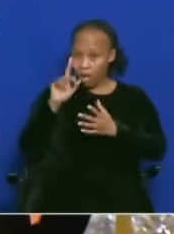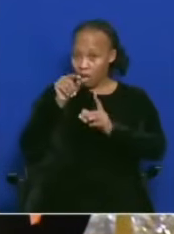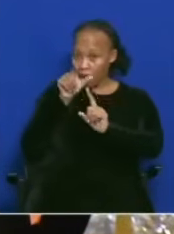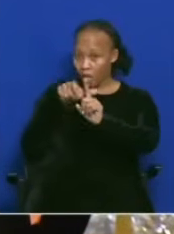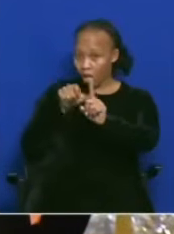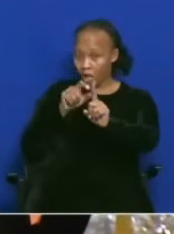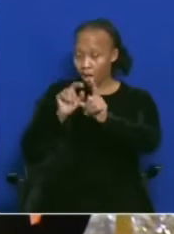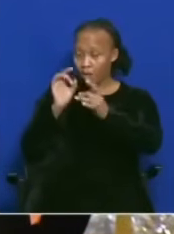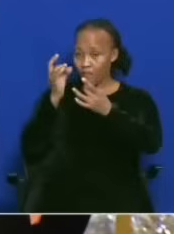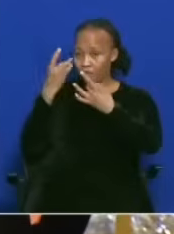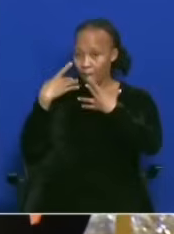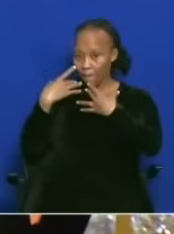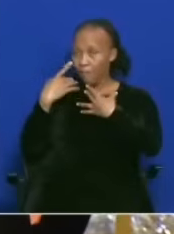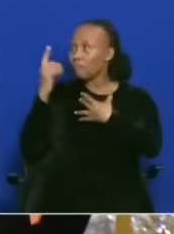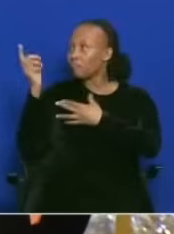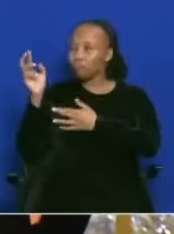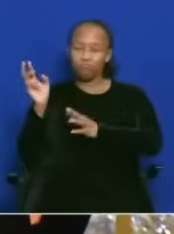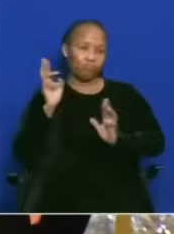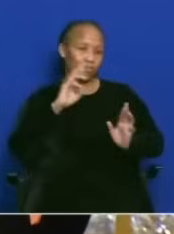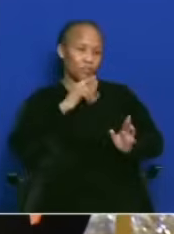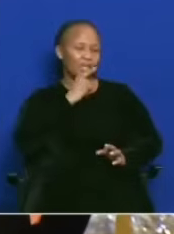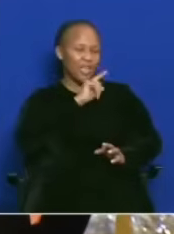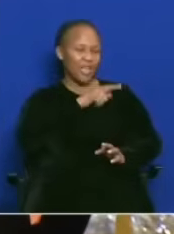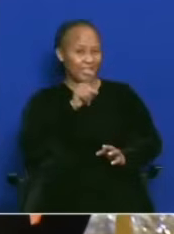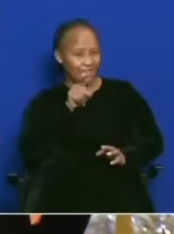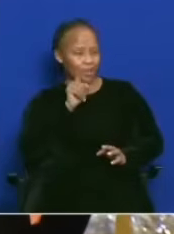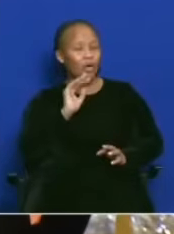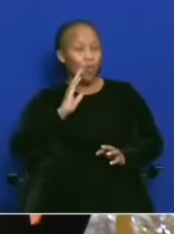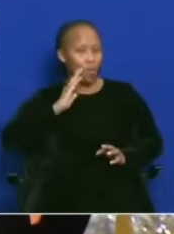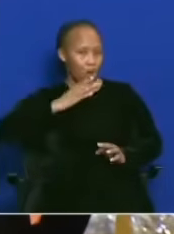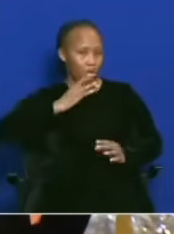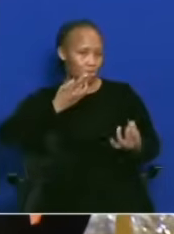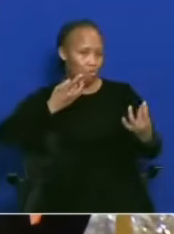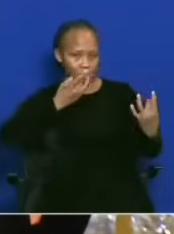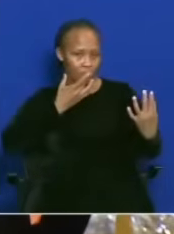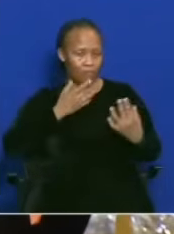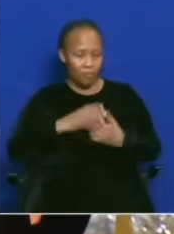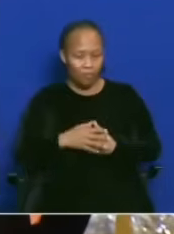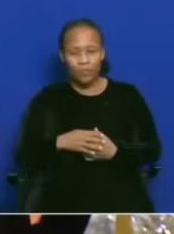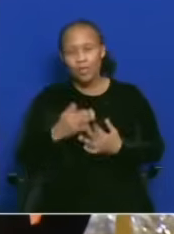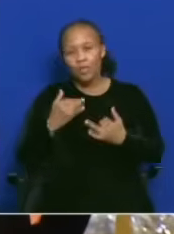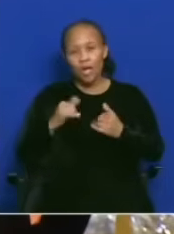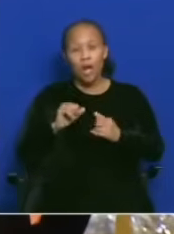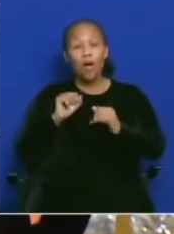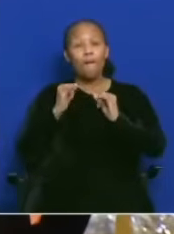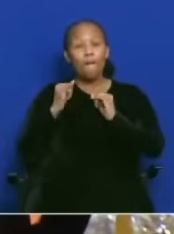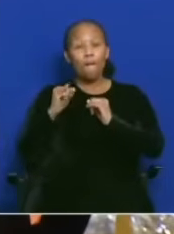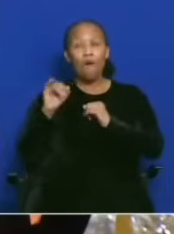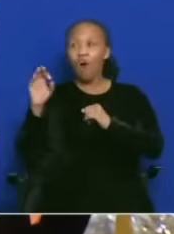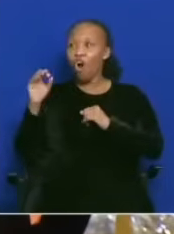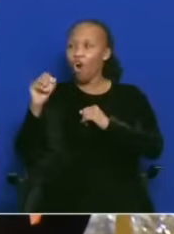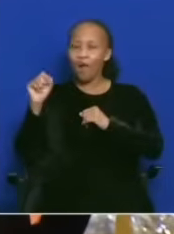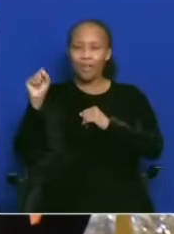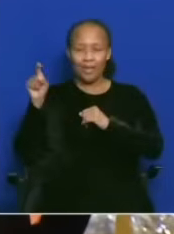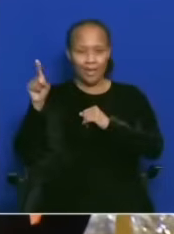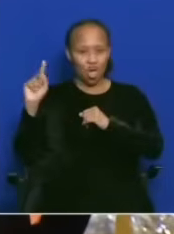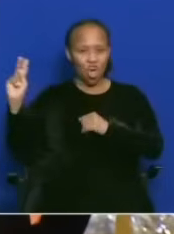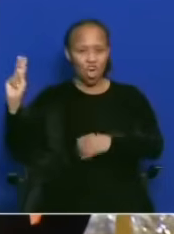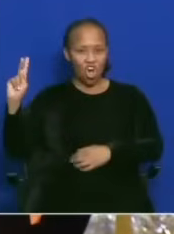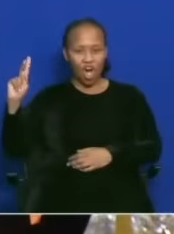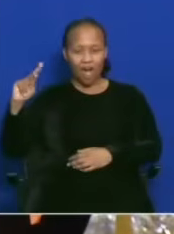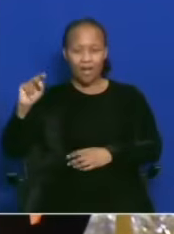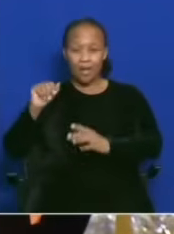yes, he will. And now this is a message that comes to General Khan, which General Khan then forwards on to Mr. Valley, and the